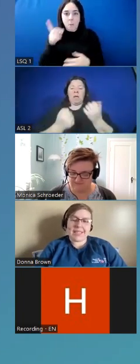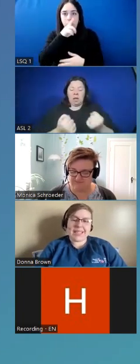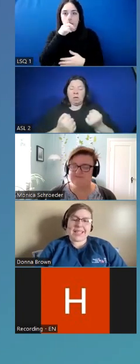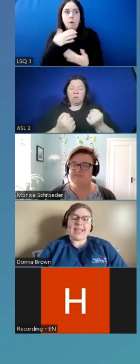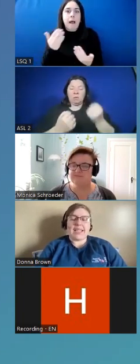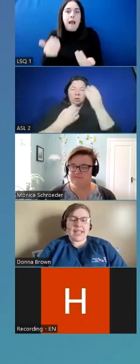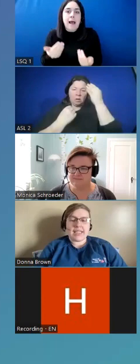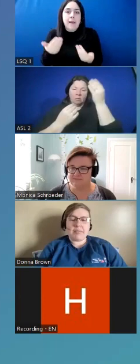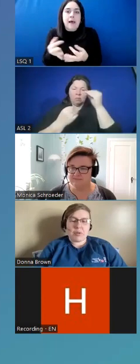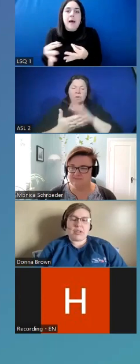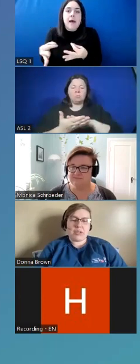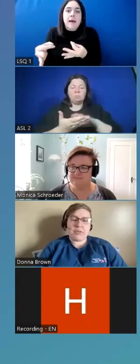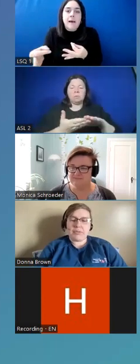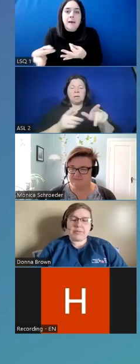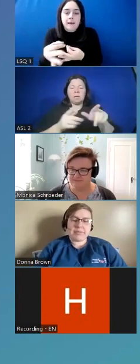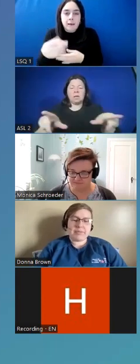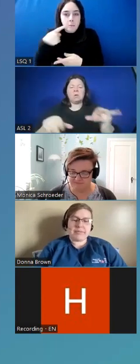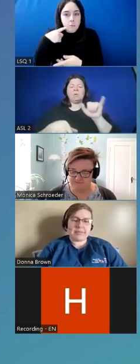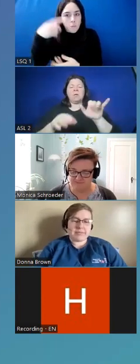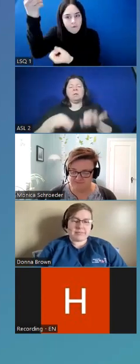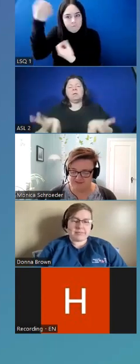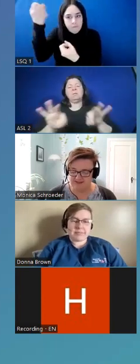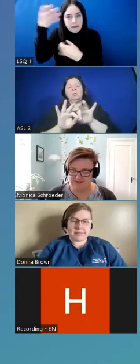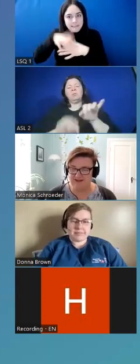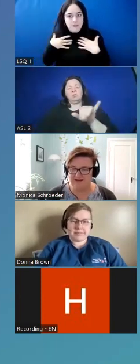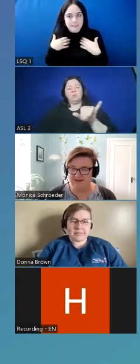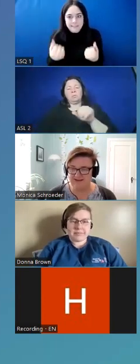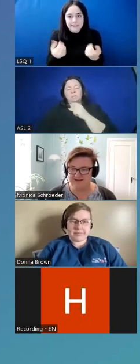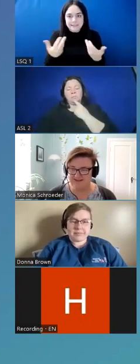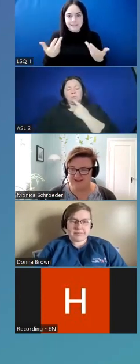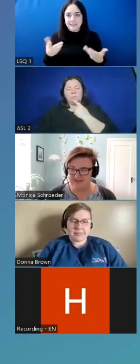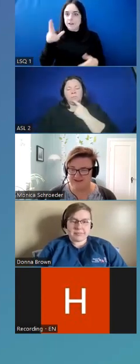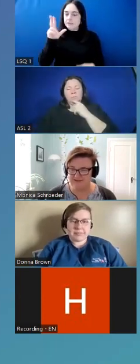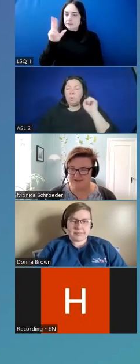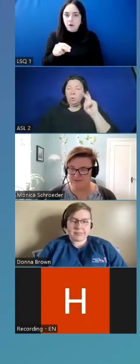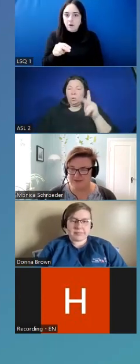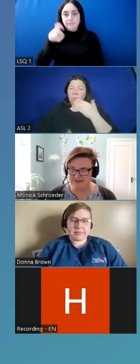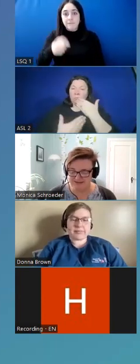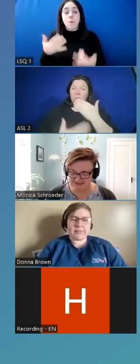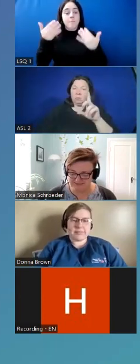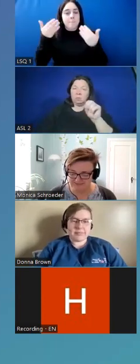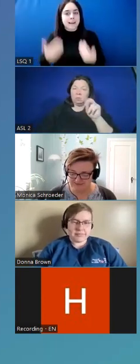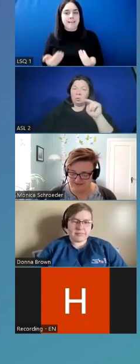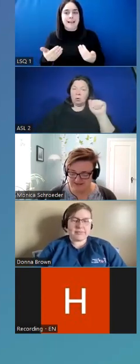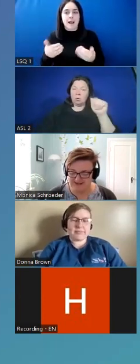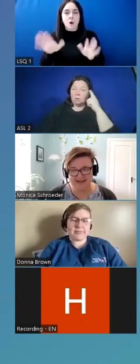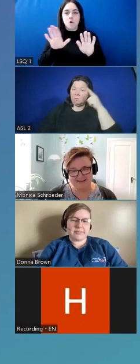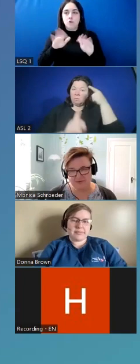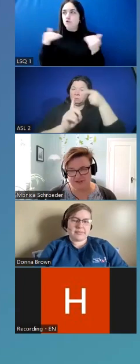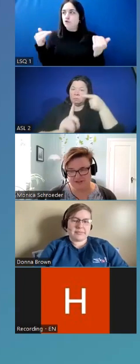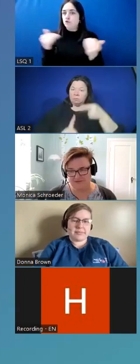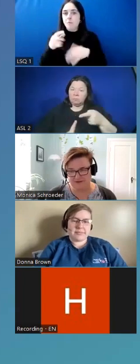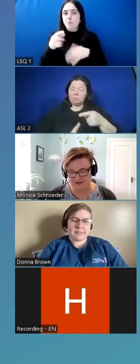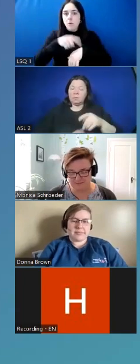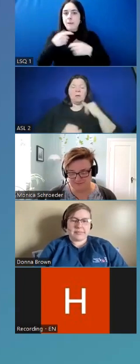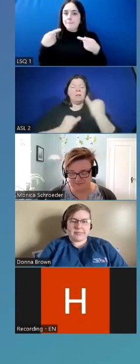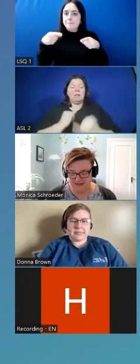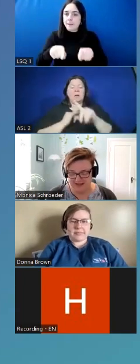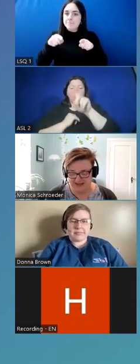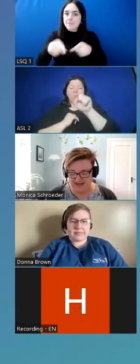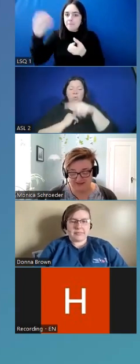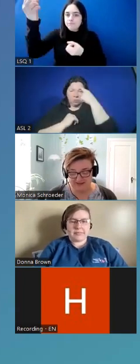language. That's important too. Okay, Donna, thank you for those points. Last question for